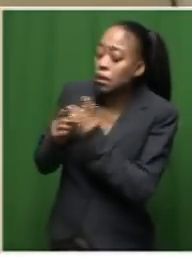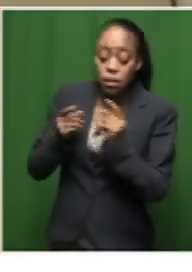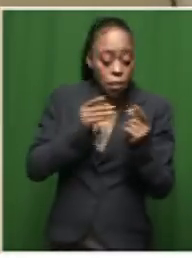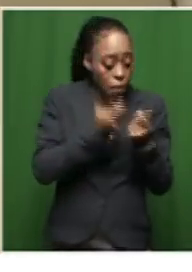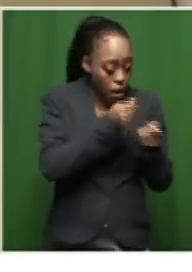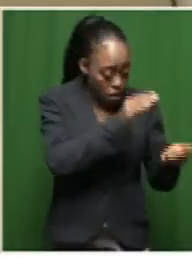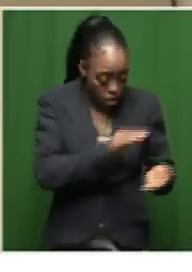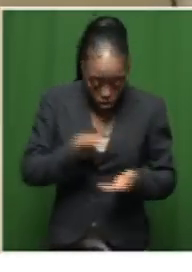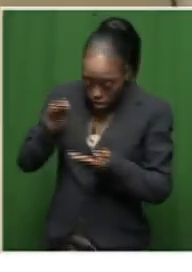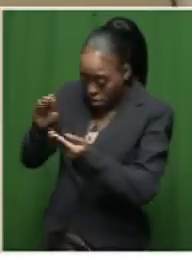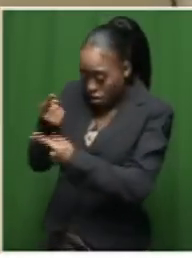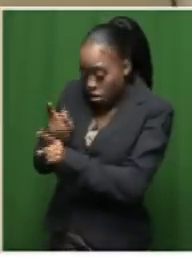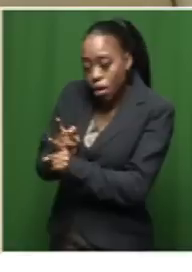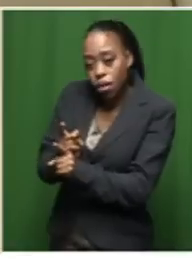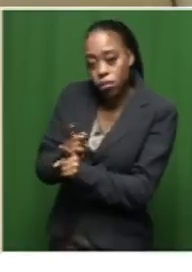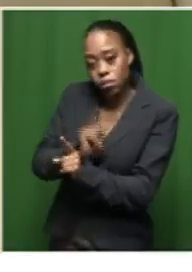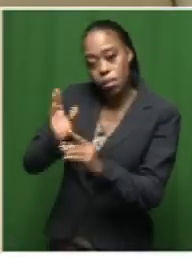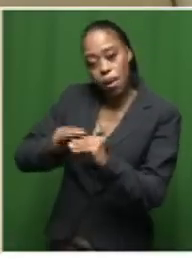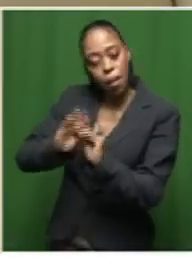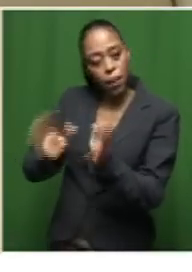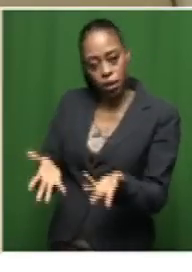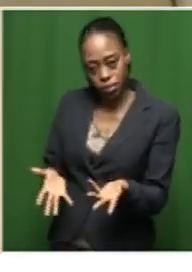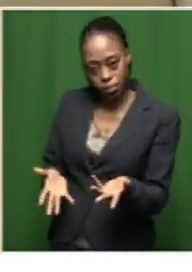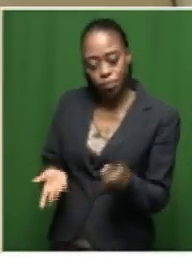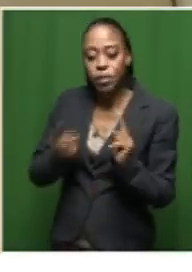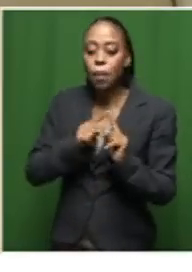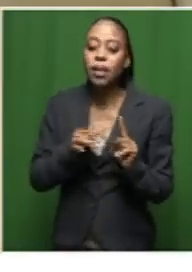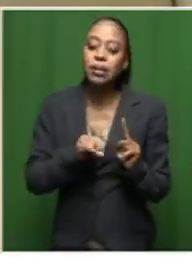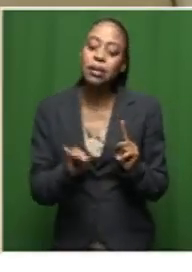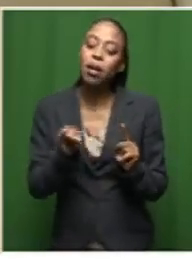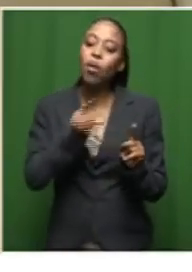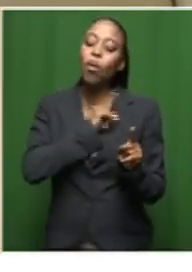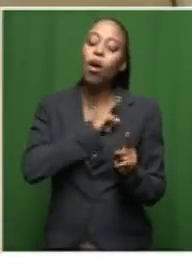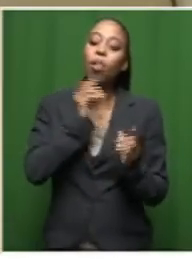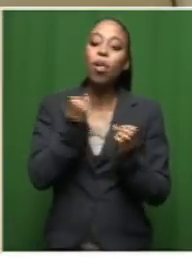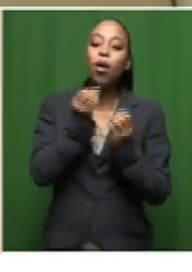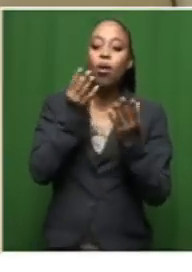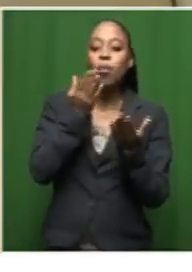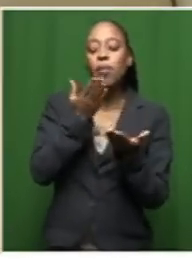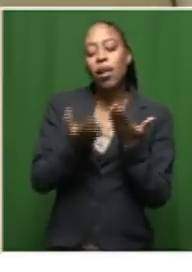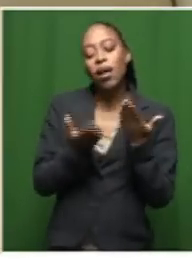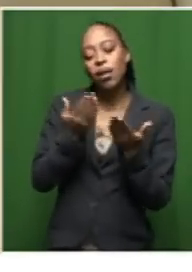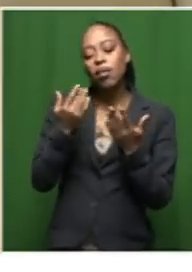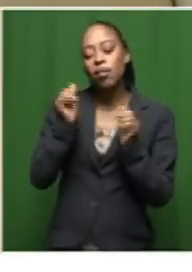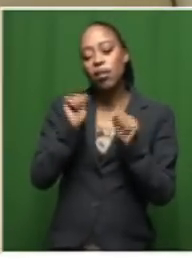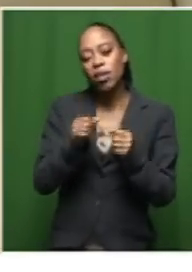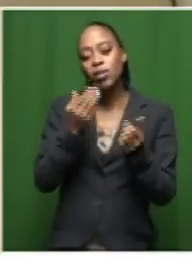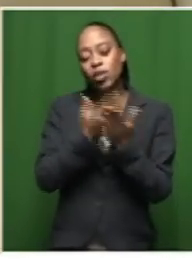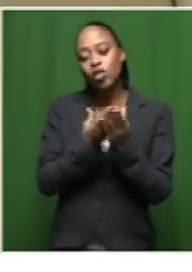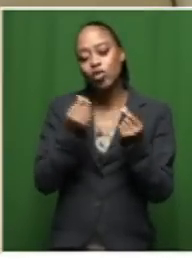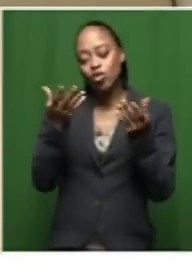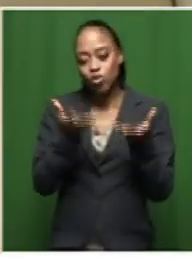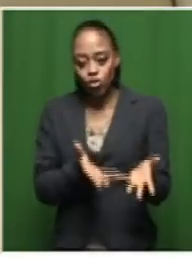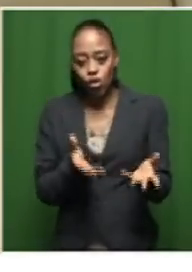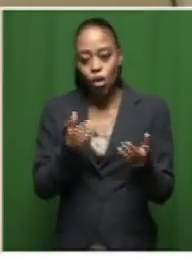fund must go directly to the member. But then they give you certain exceptions, and those exceptions are if